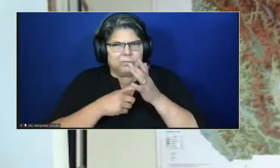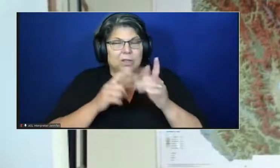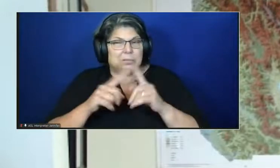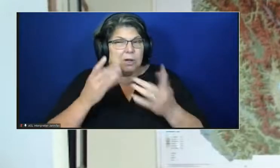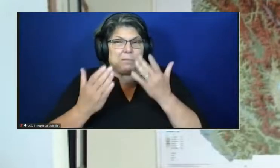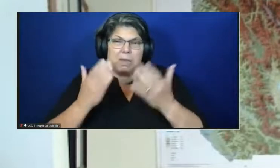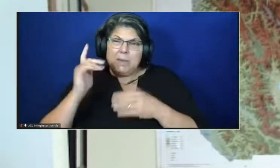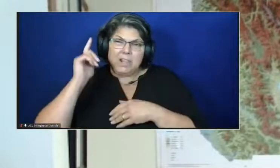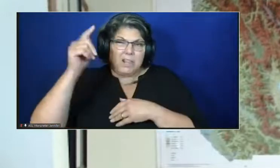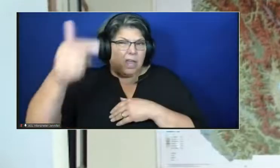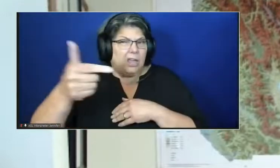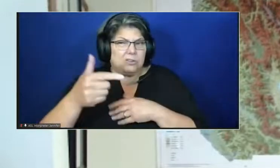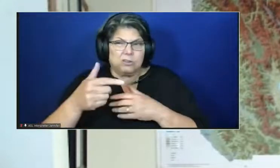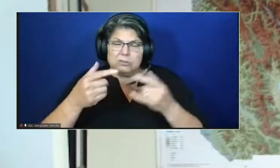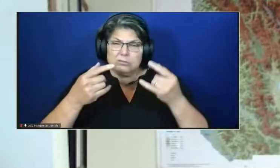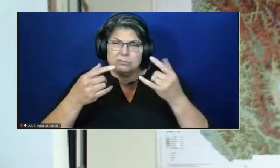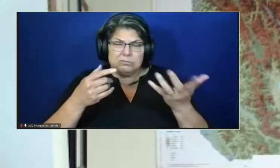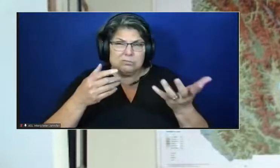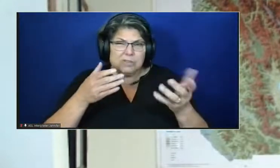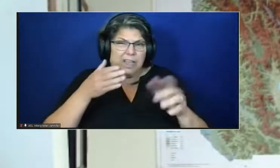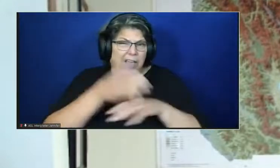masks later on after the COVID